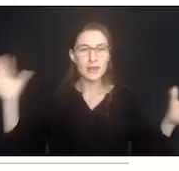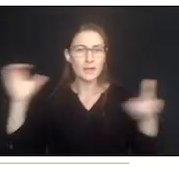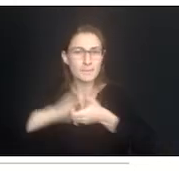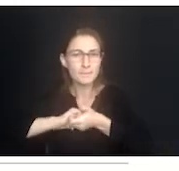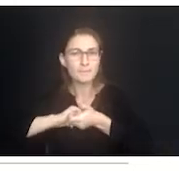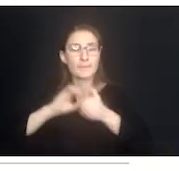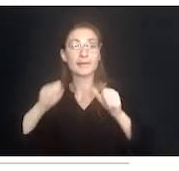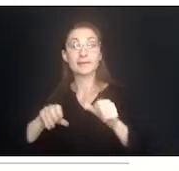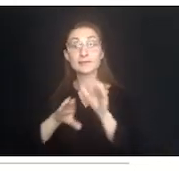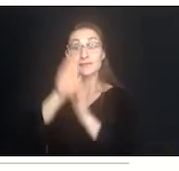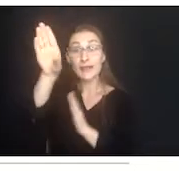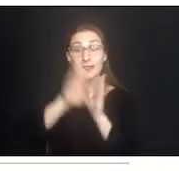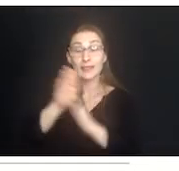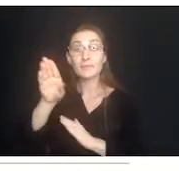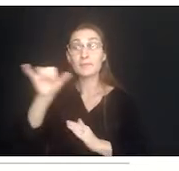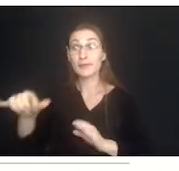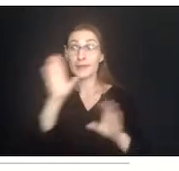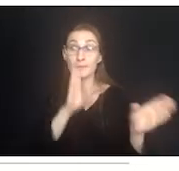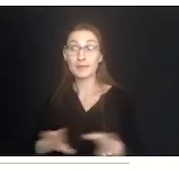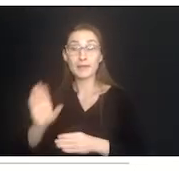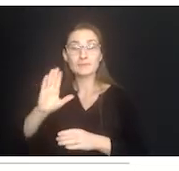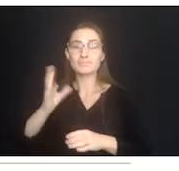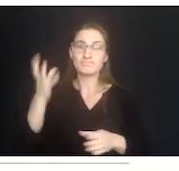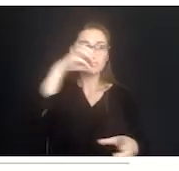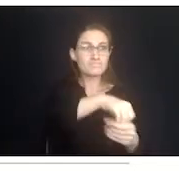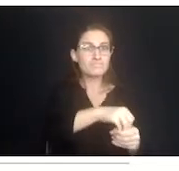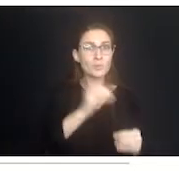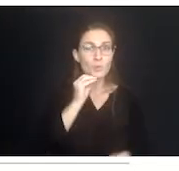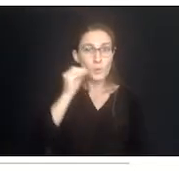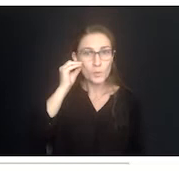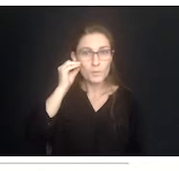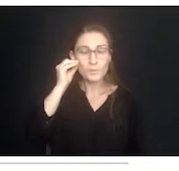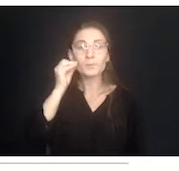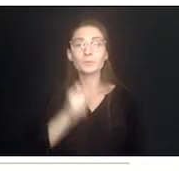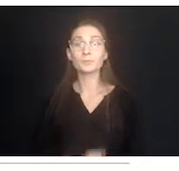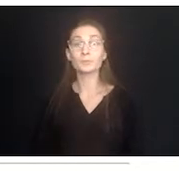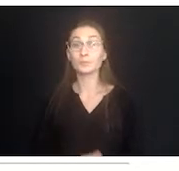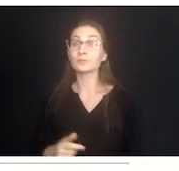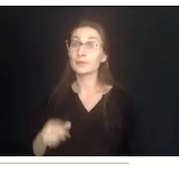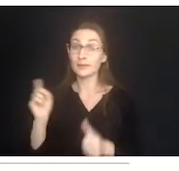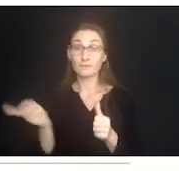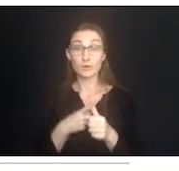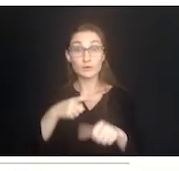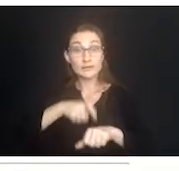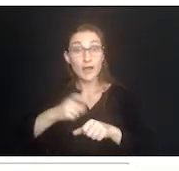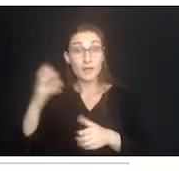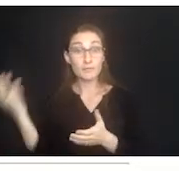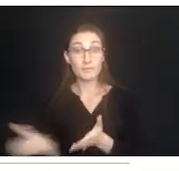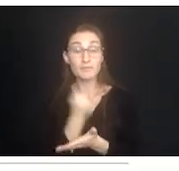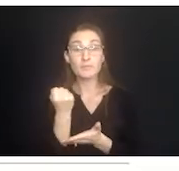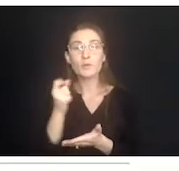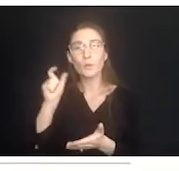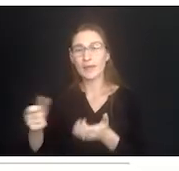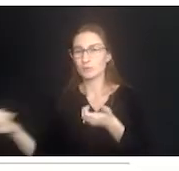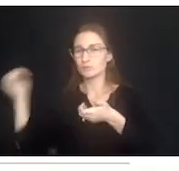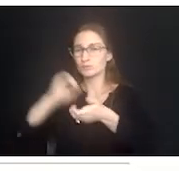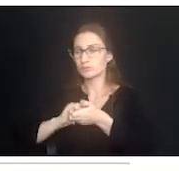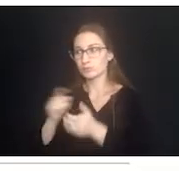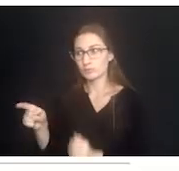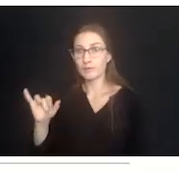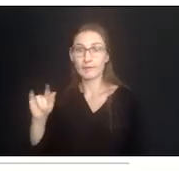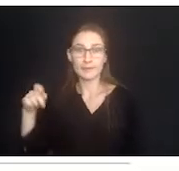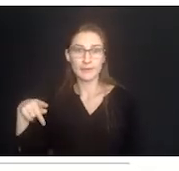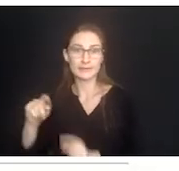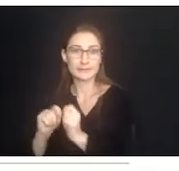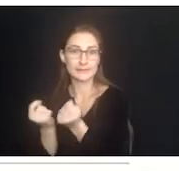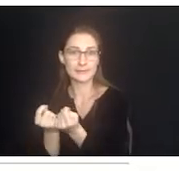IEP teams working together on developing and putting the plan in place at home. That's how we had to do it the first time